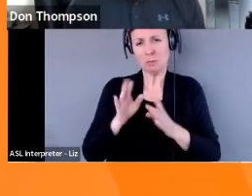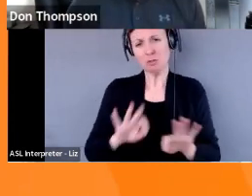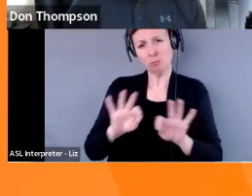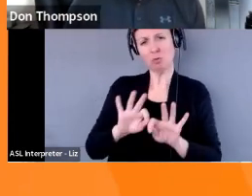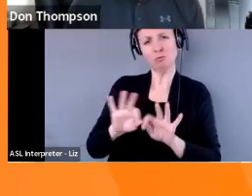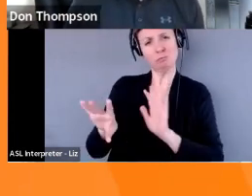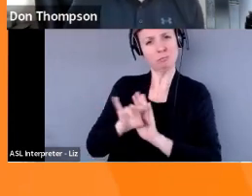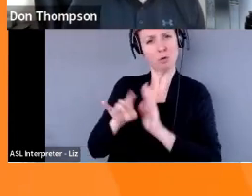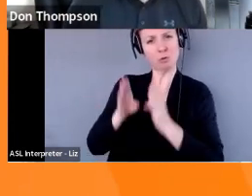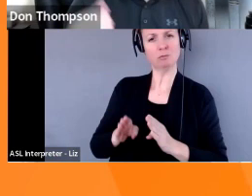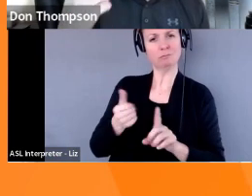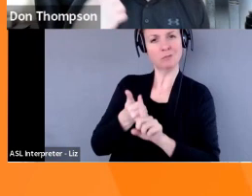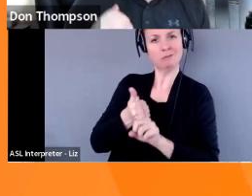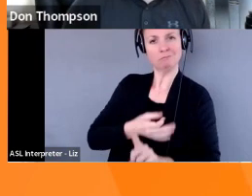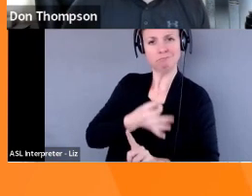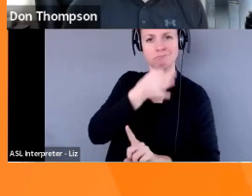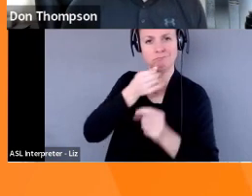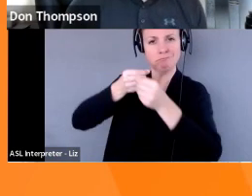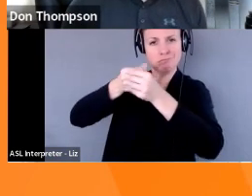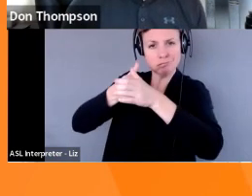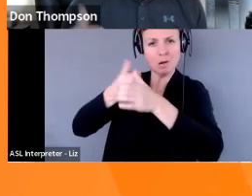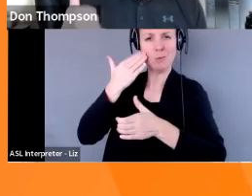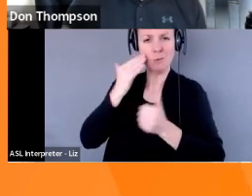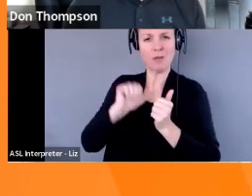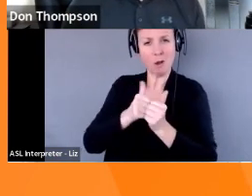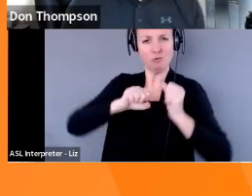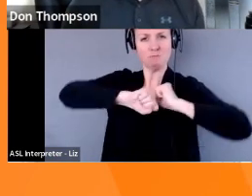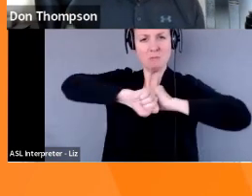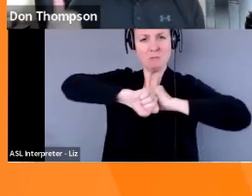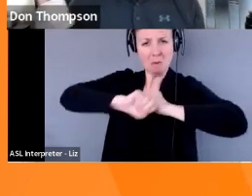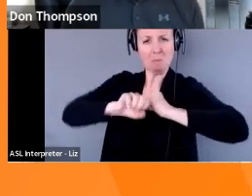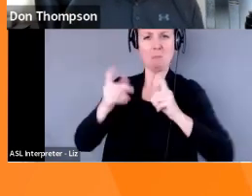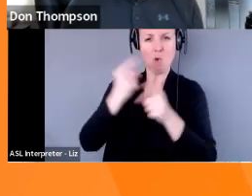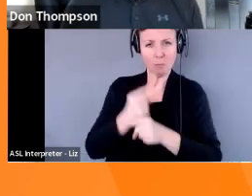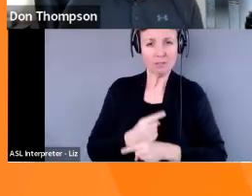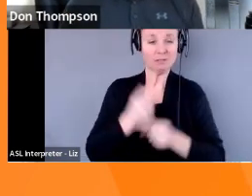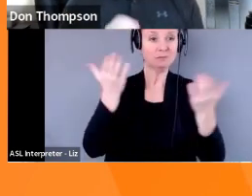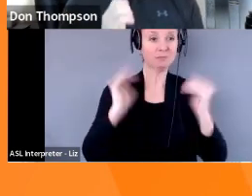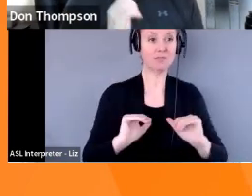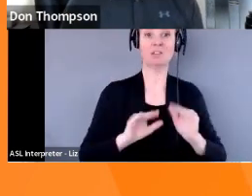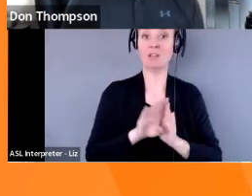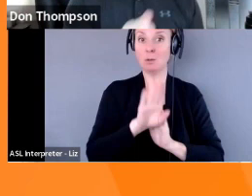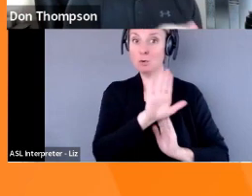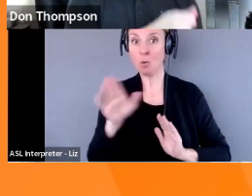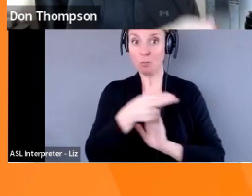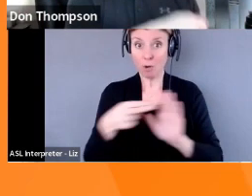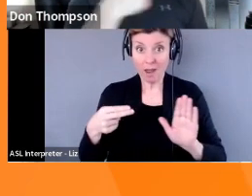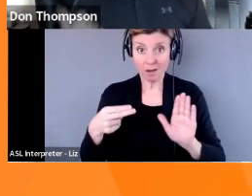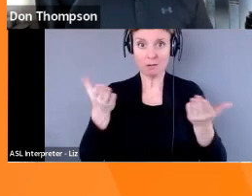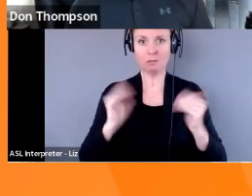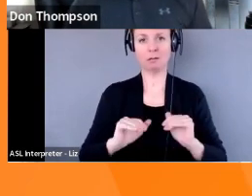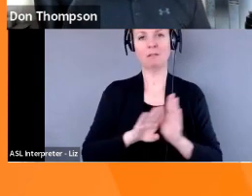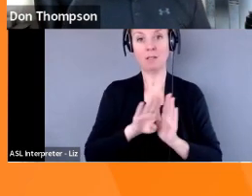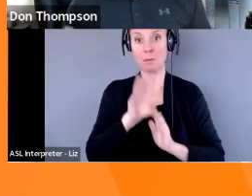what they're doing in there. Develop your brand, get your trademark, build a website, get people both on